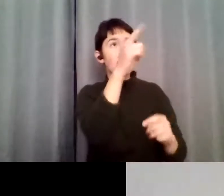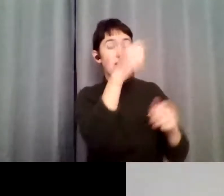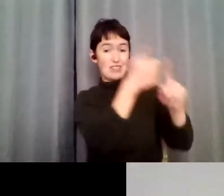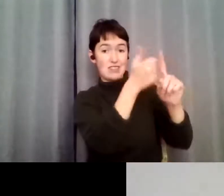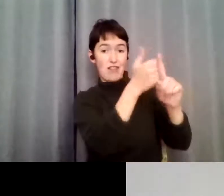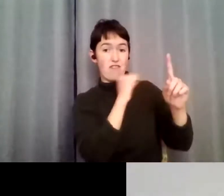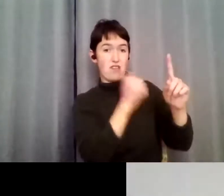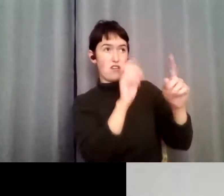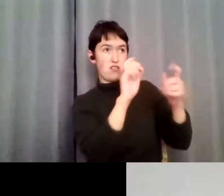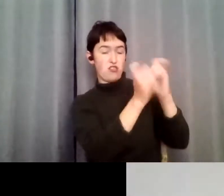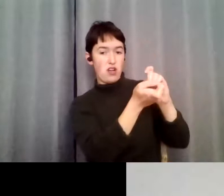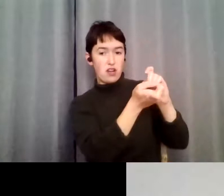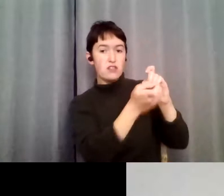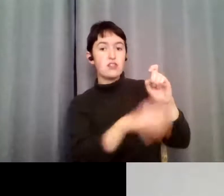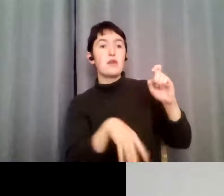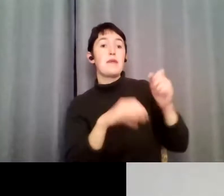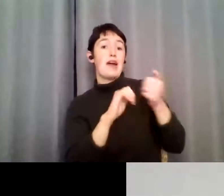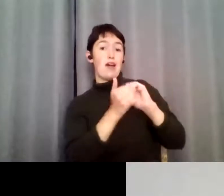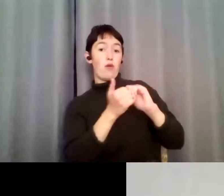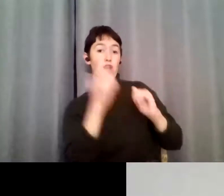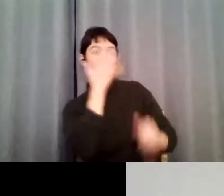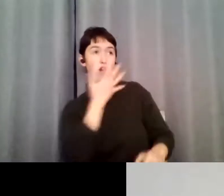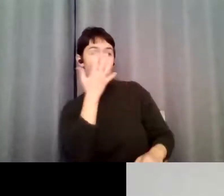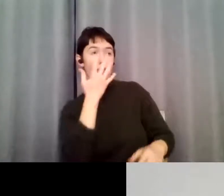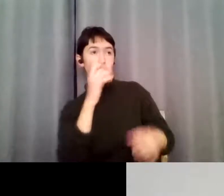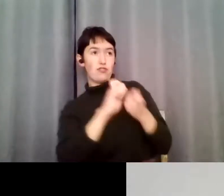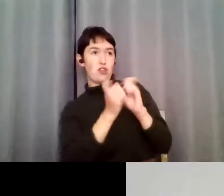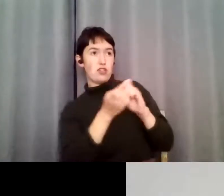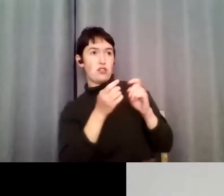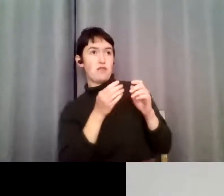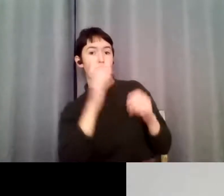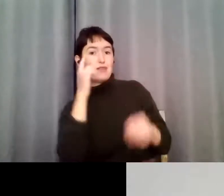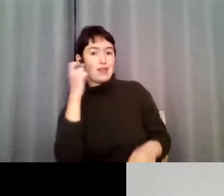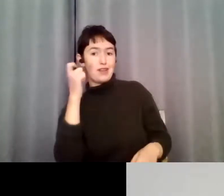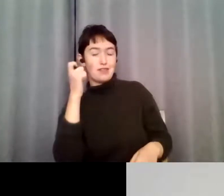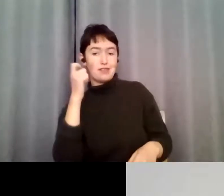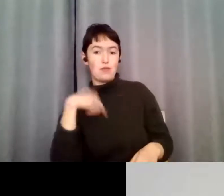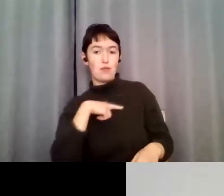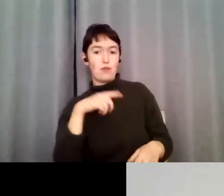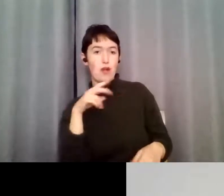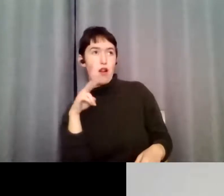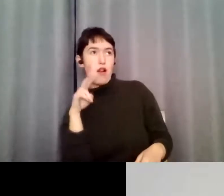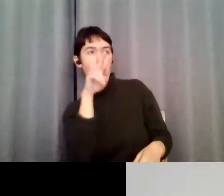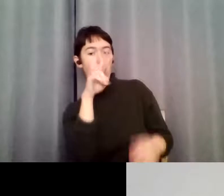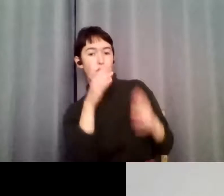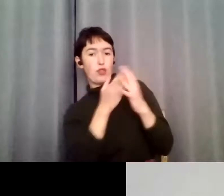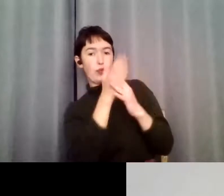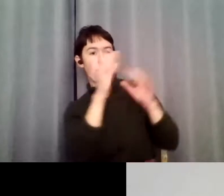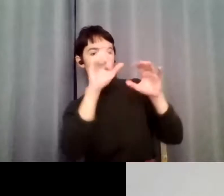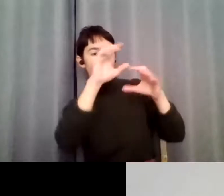appear different colors. Other reasons why the color of the moon can change is when we have